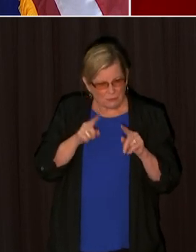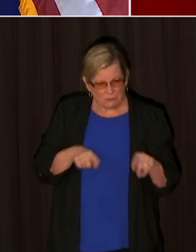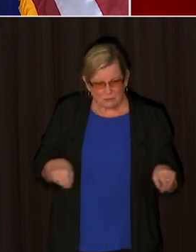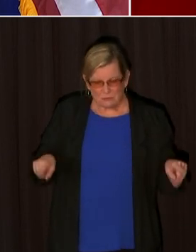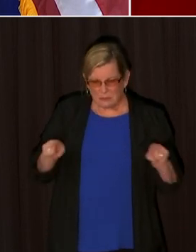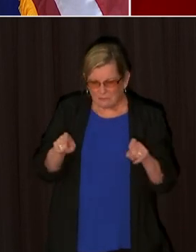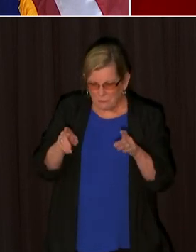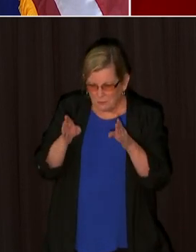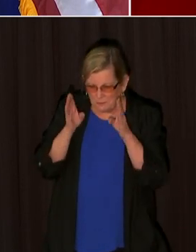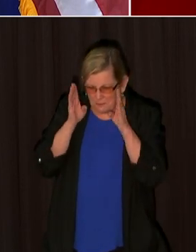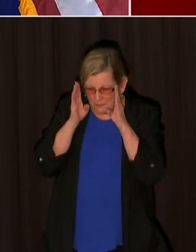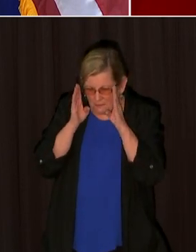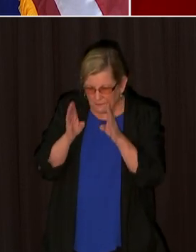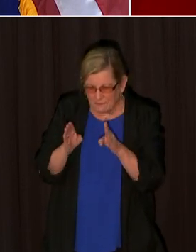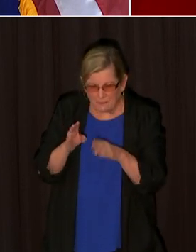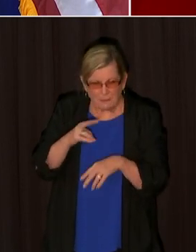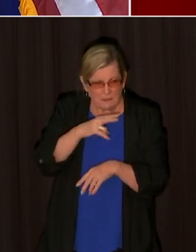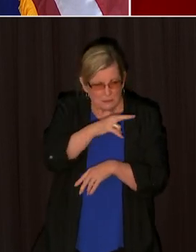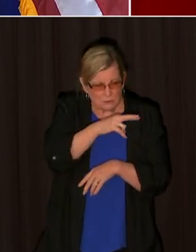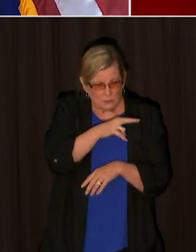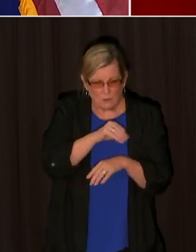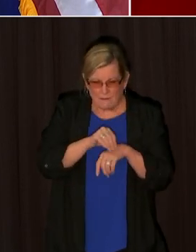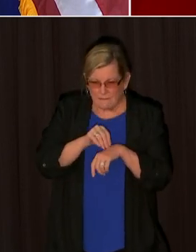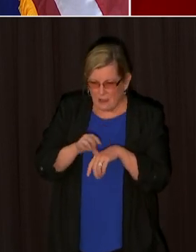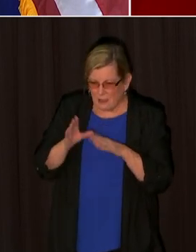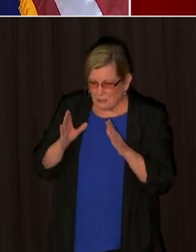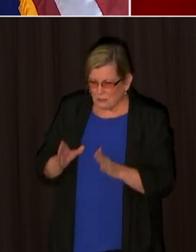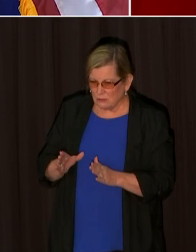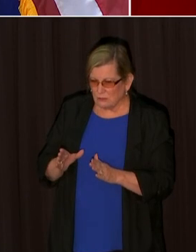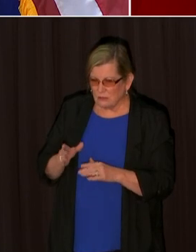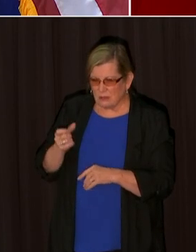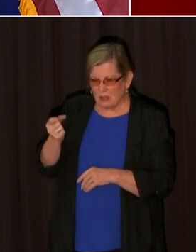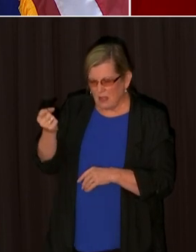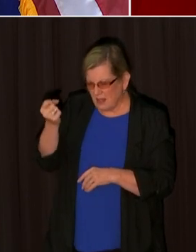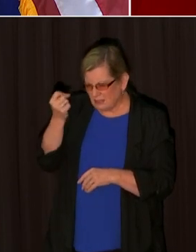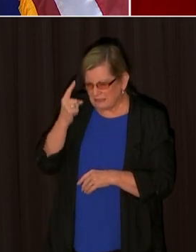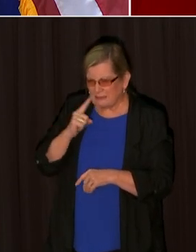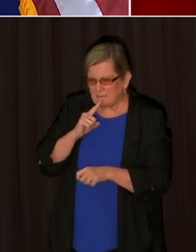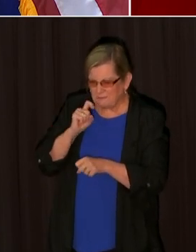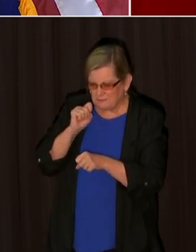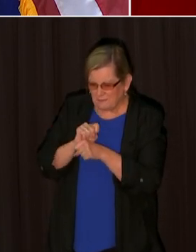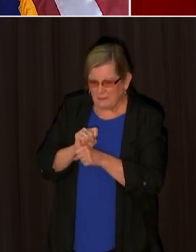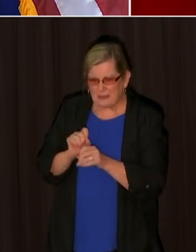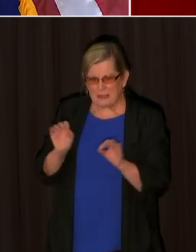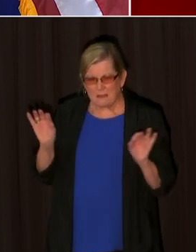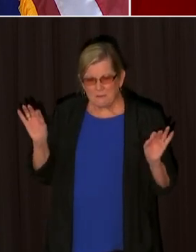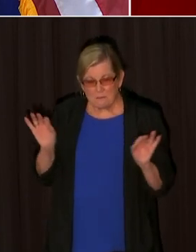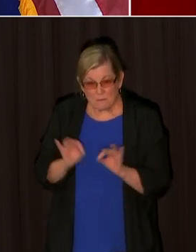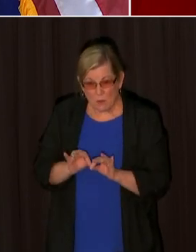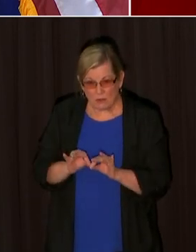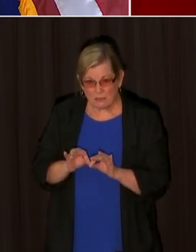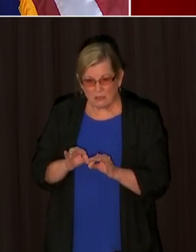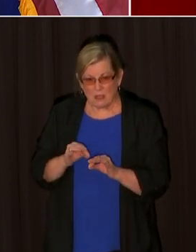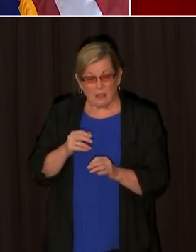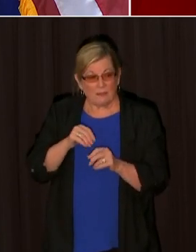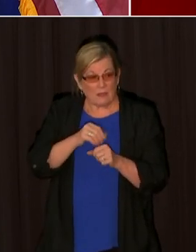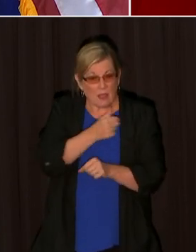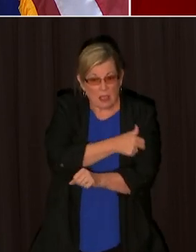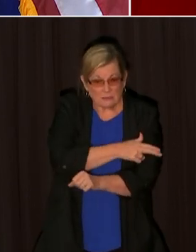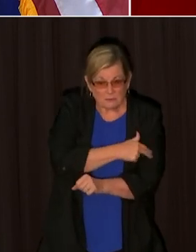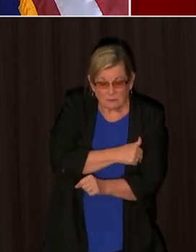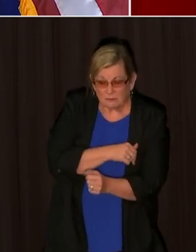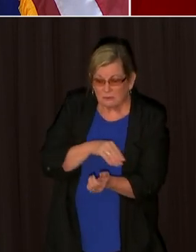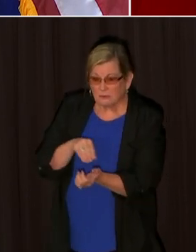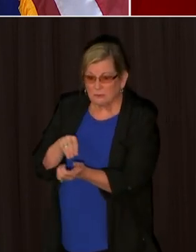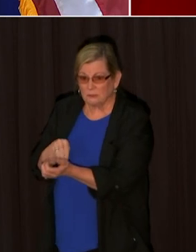Dr. Robinson, and recognize that it is extremely important to recognize that our hospitals and healthcare facilities have taken